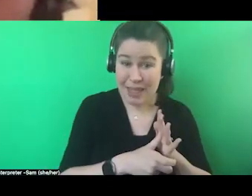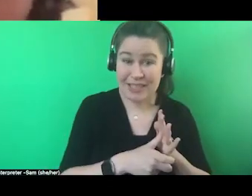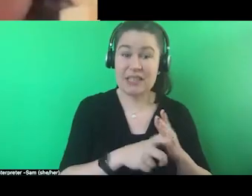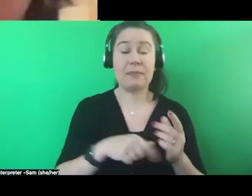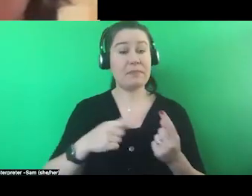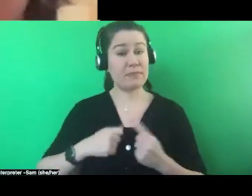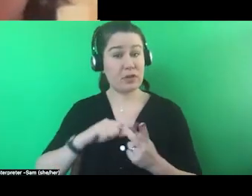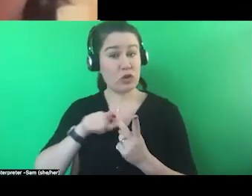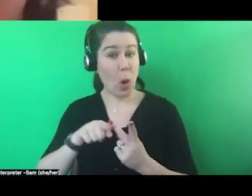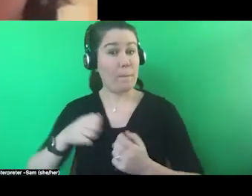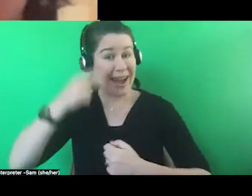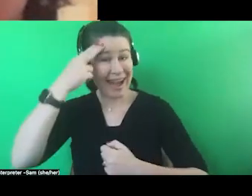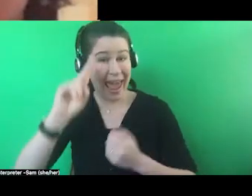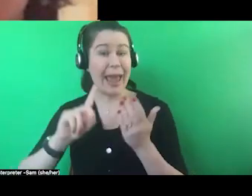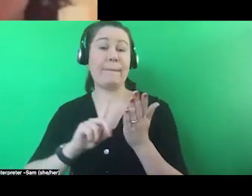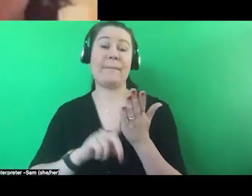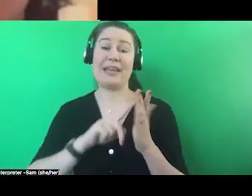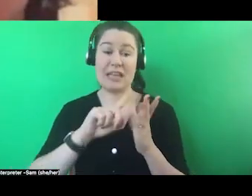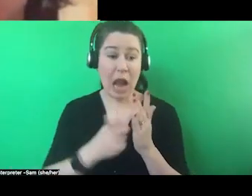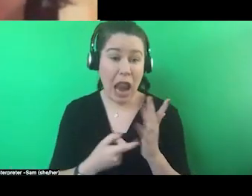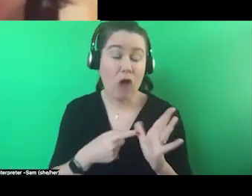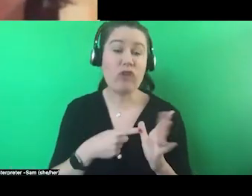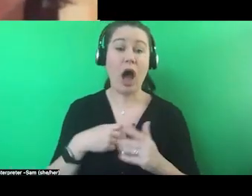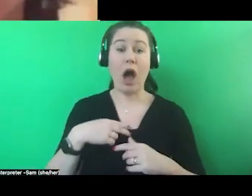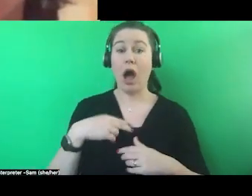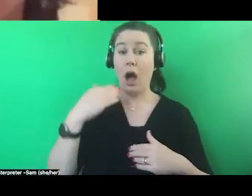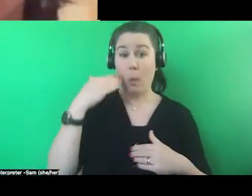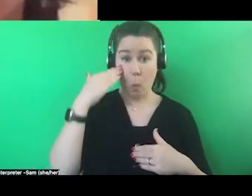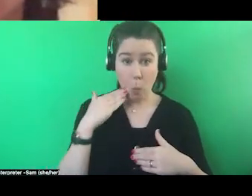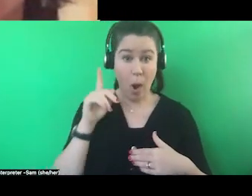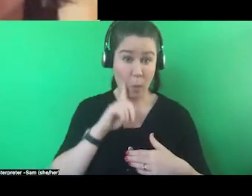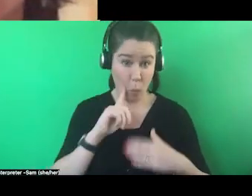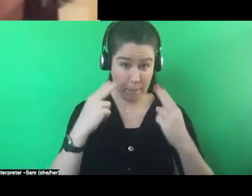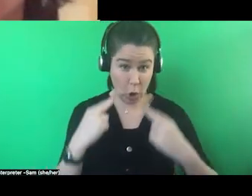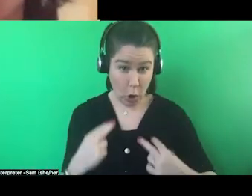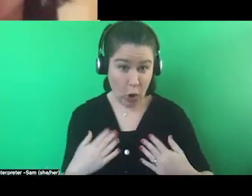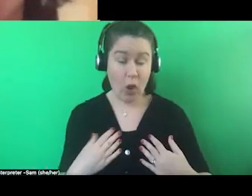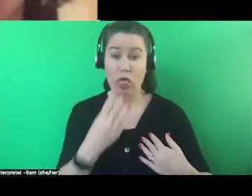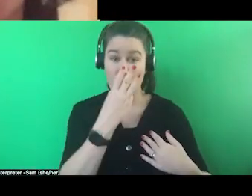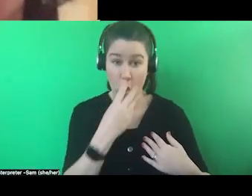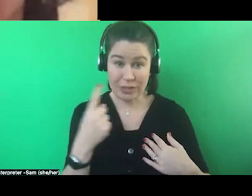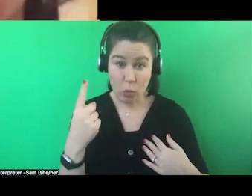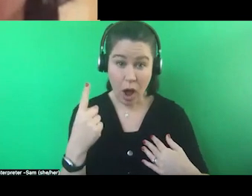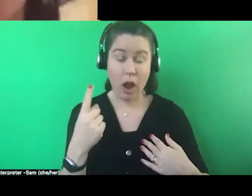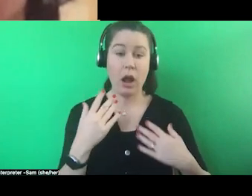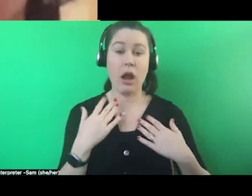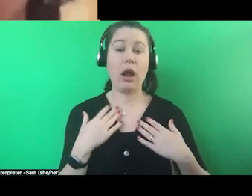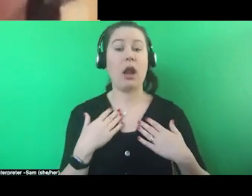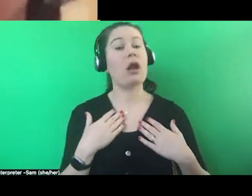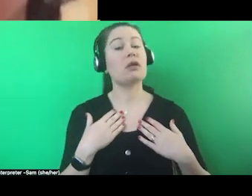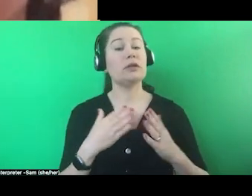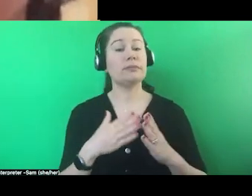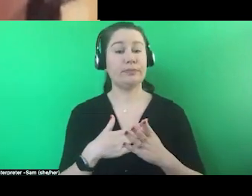My name is Laura Lucioli. I'm a white woman. I'm 31 years old. I